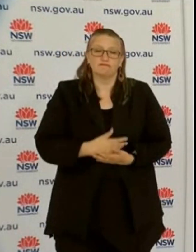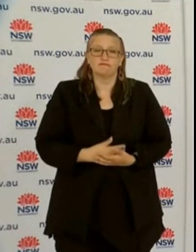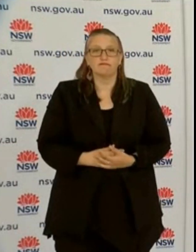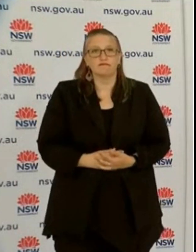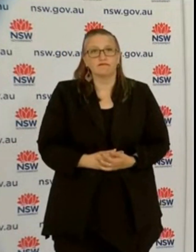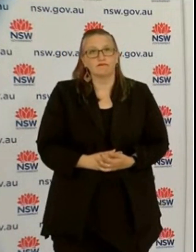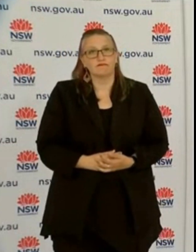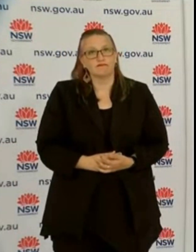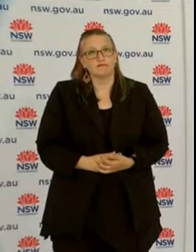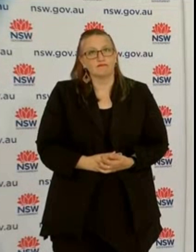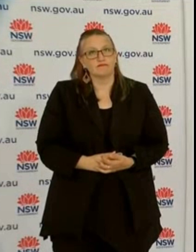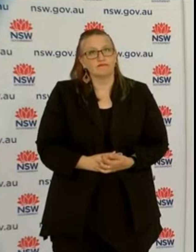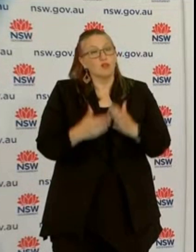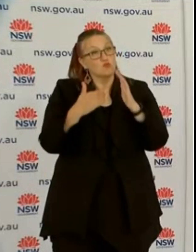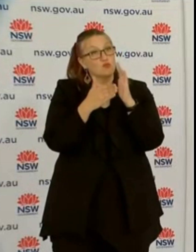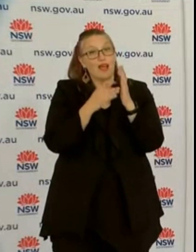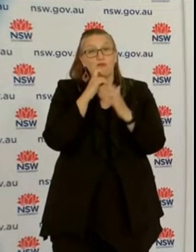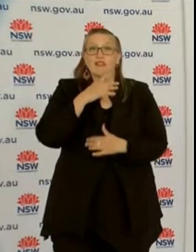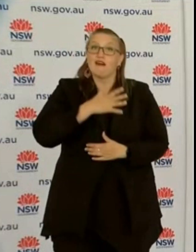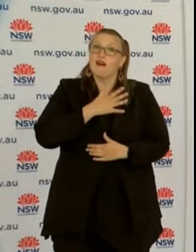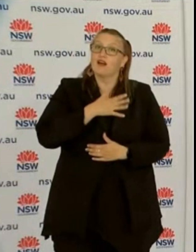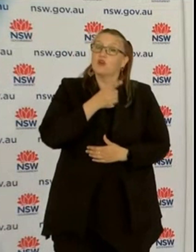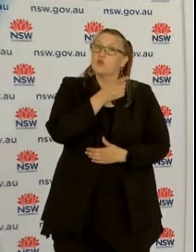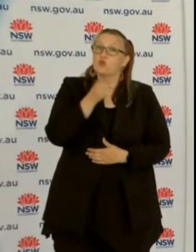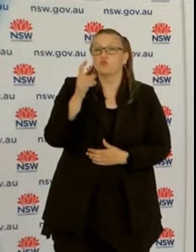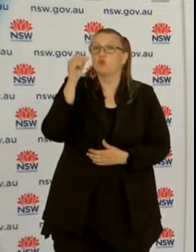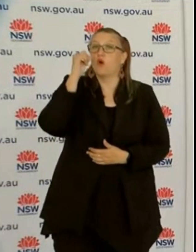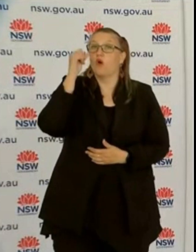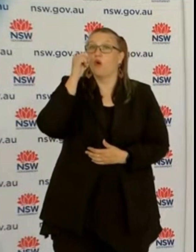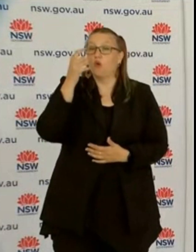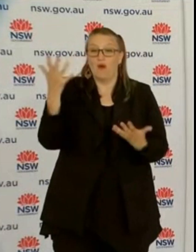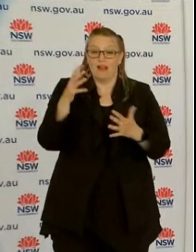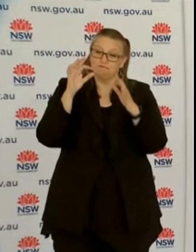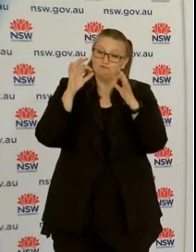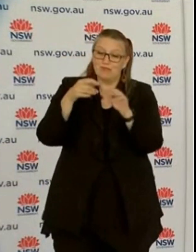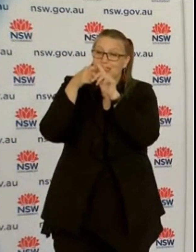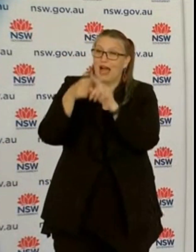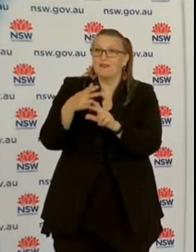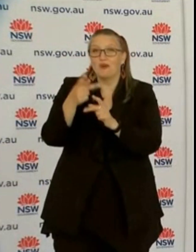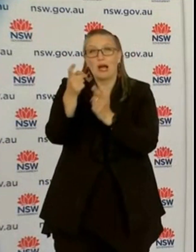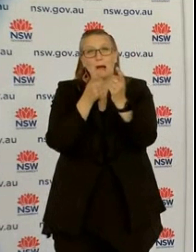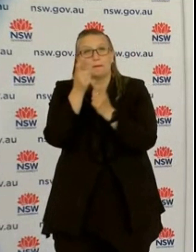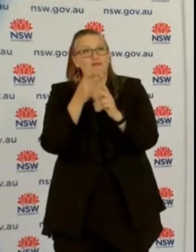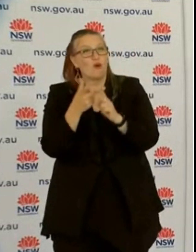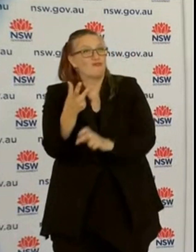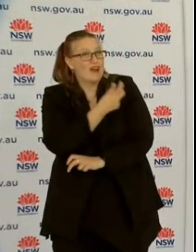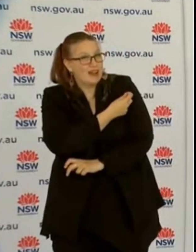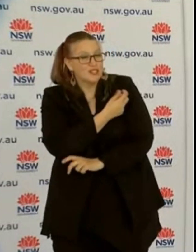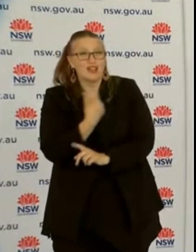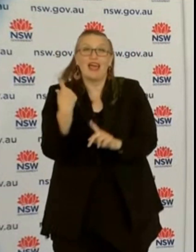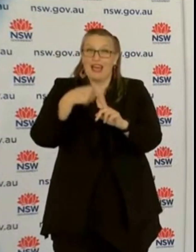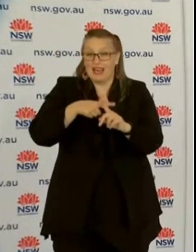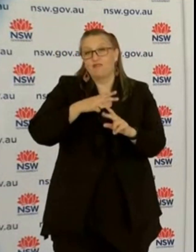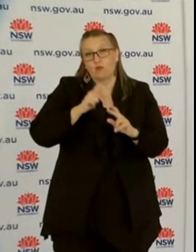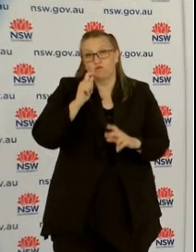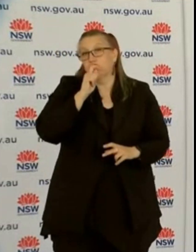Today I'd like to draw attention to a few areas for people to come forward for vaccination and for